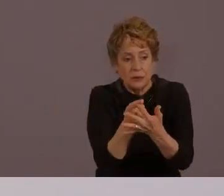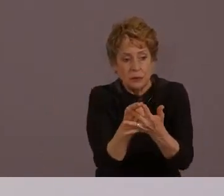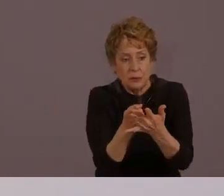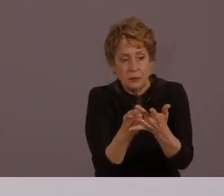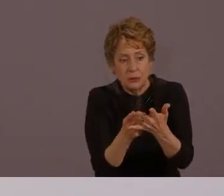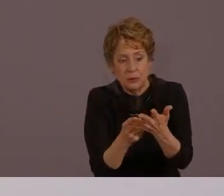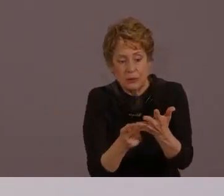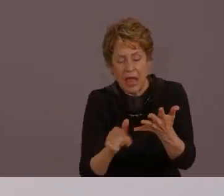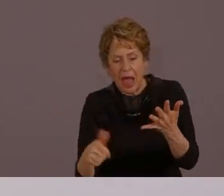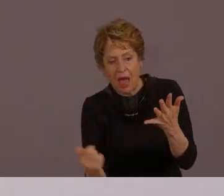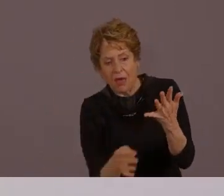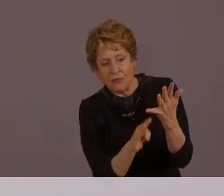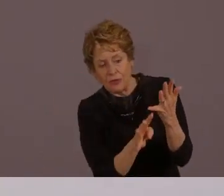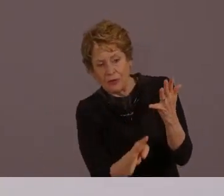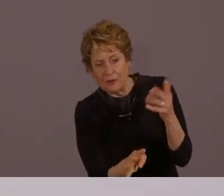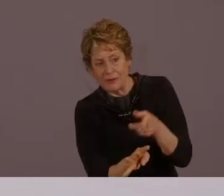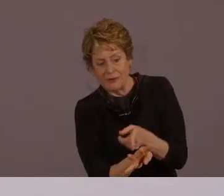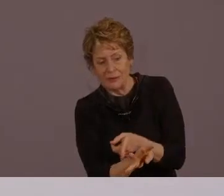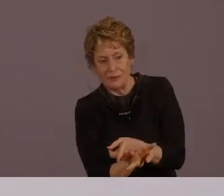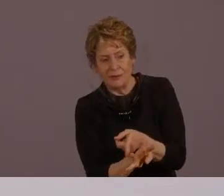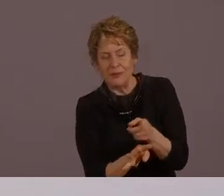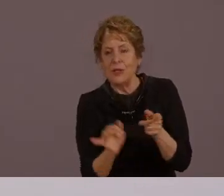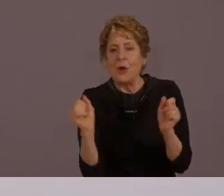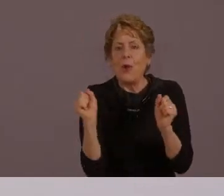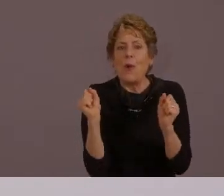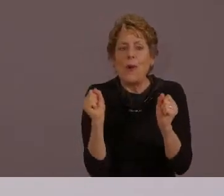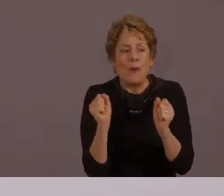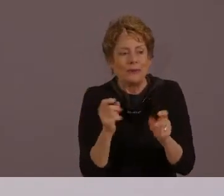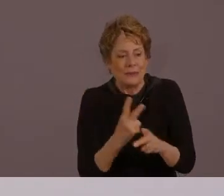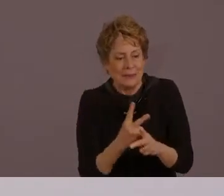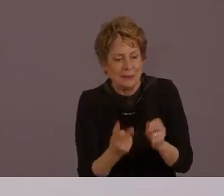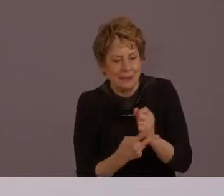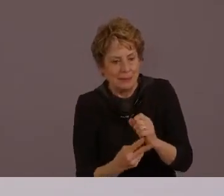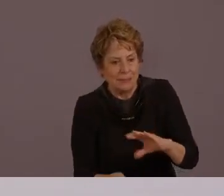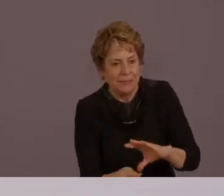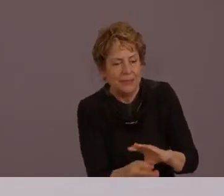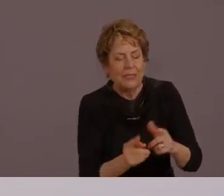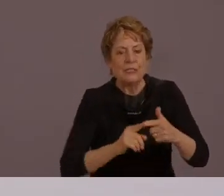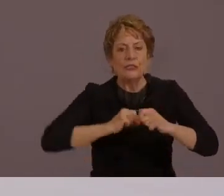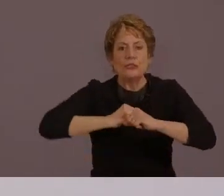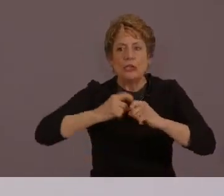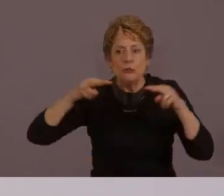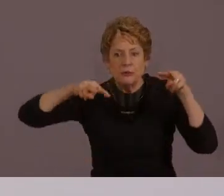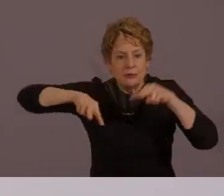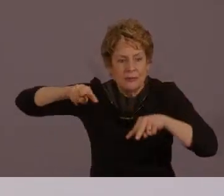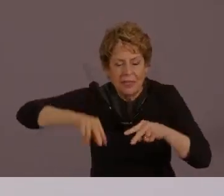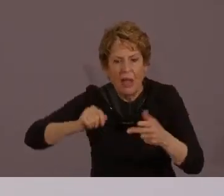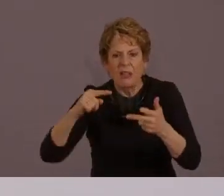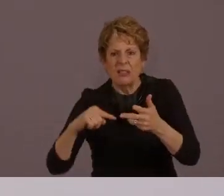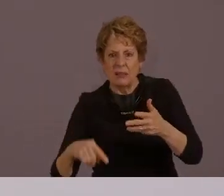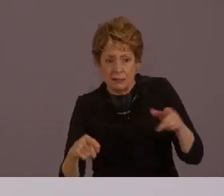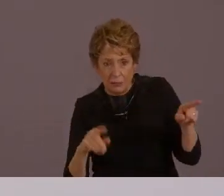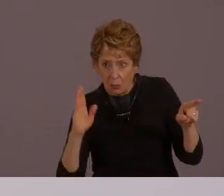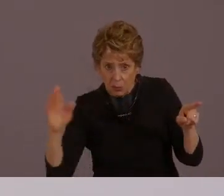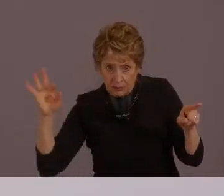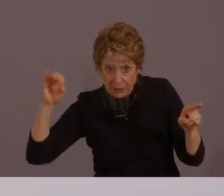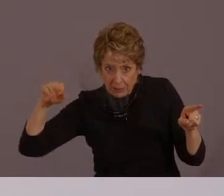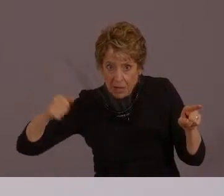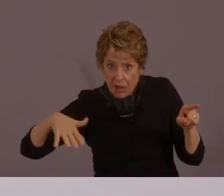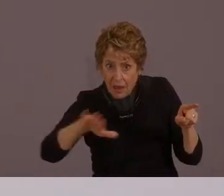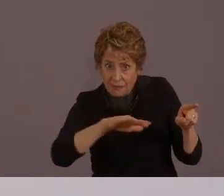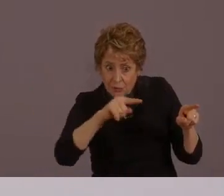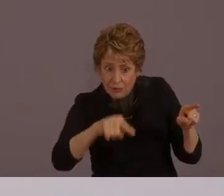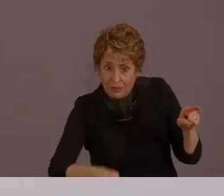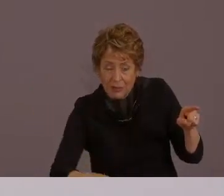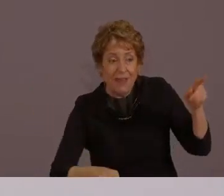the 24-hour security. And so that's one of the questions that we have. Is Pima County going to be able to wait for that to either